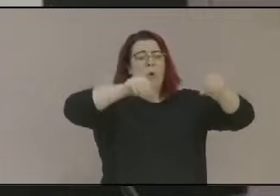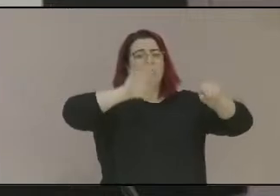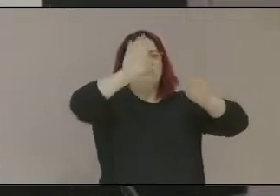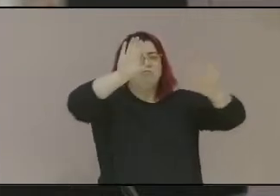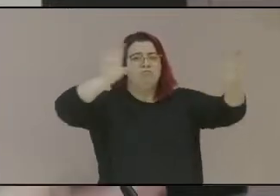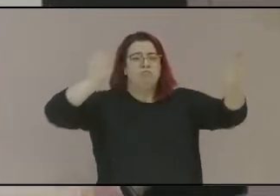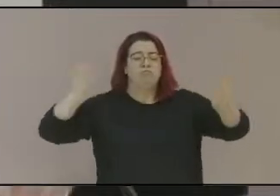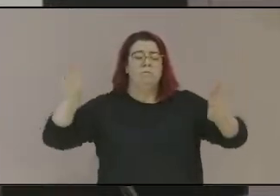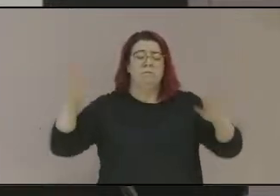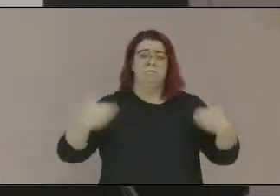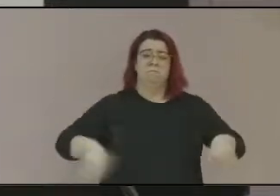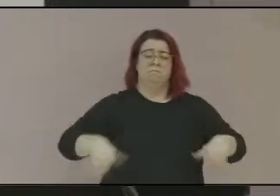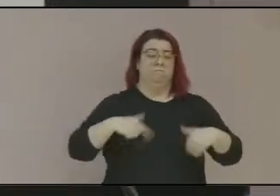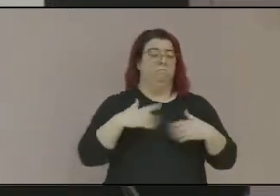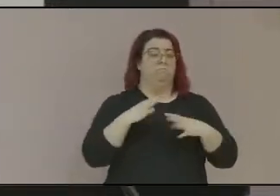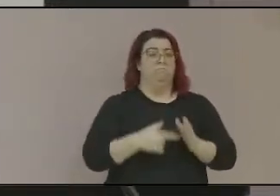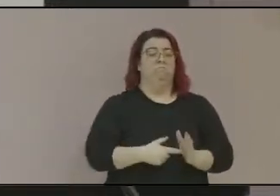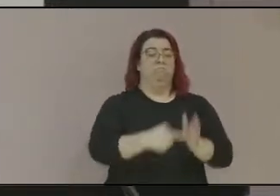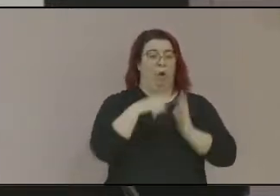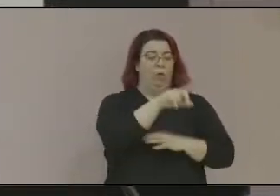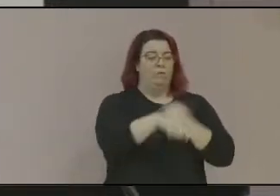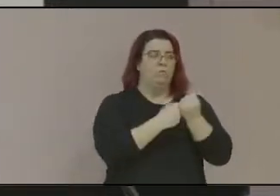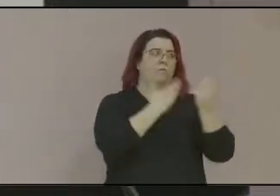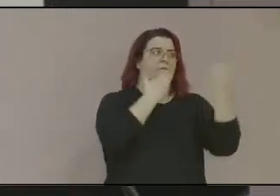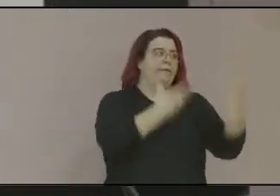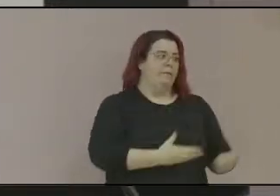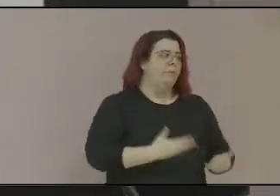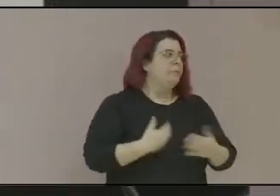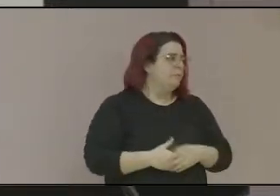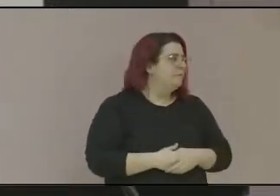be possible without you, so thank you.